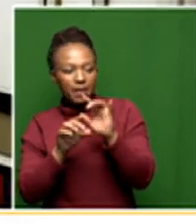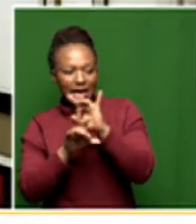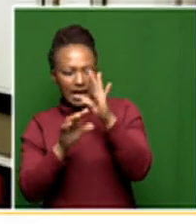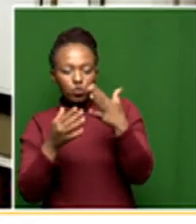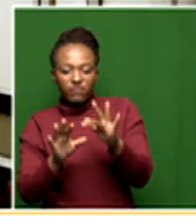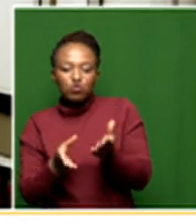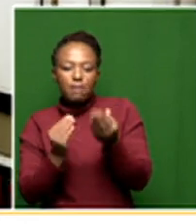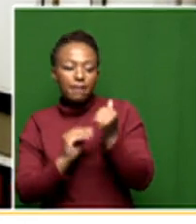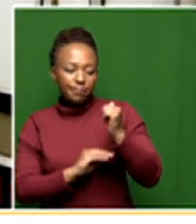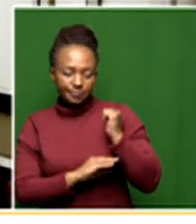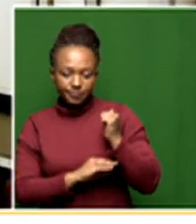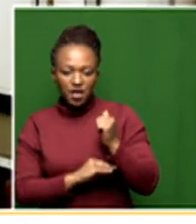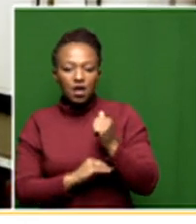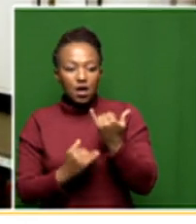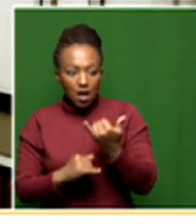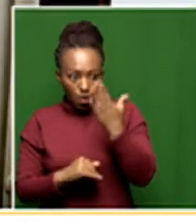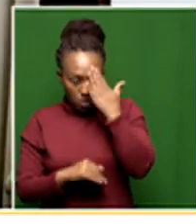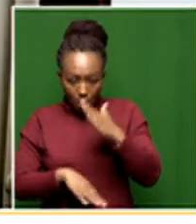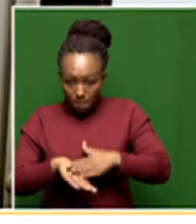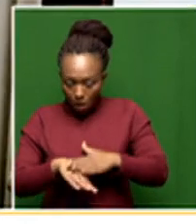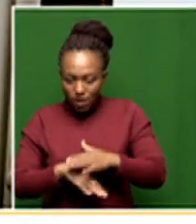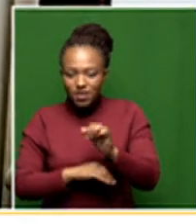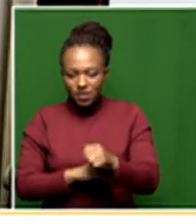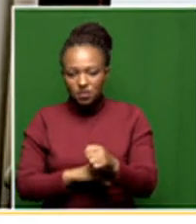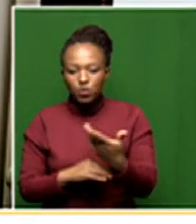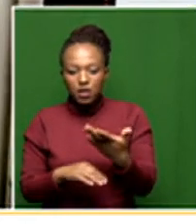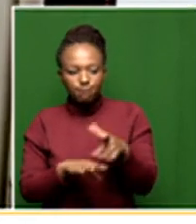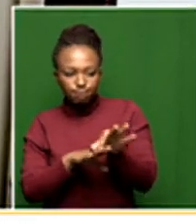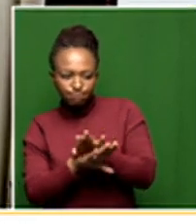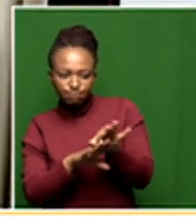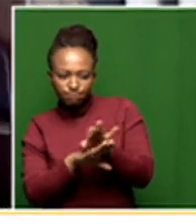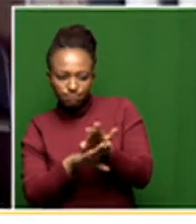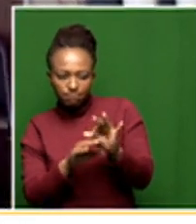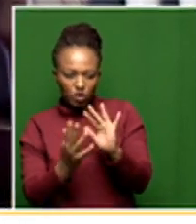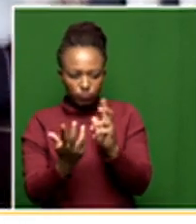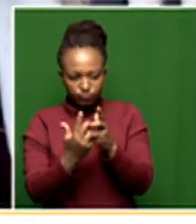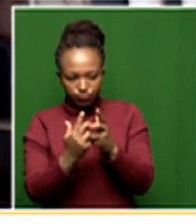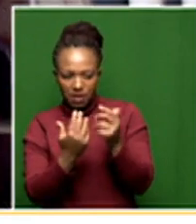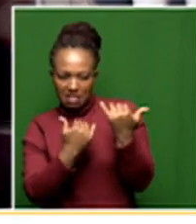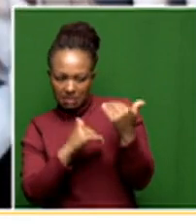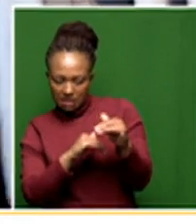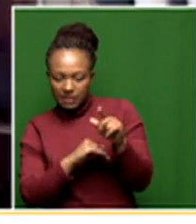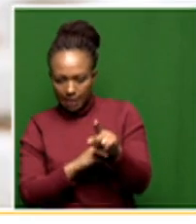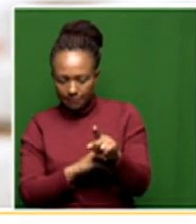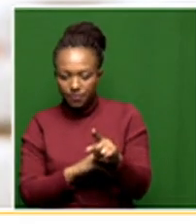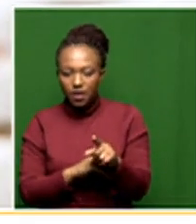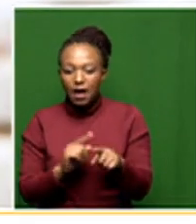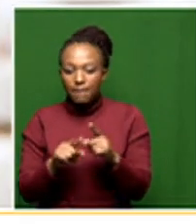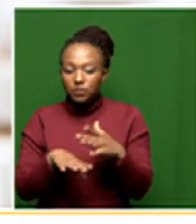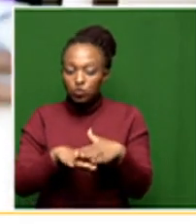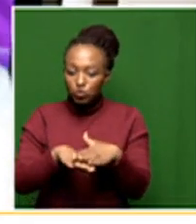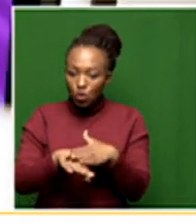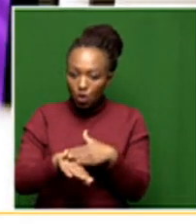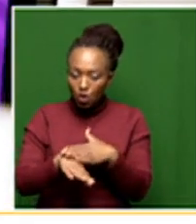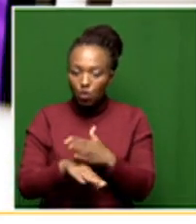yesterday. Yeah. And so now we know more and we can, you know, we can obviously plan accordingly, but it will be a slow